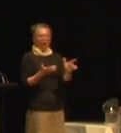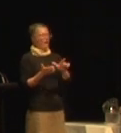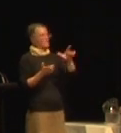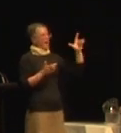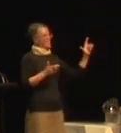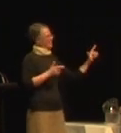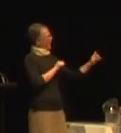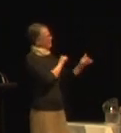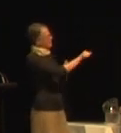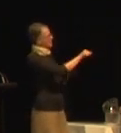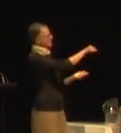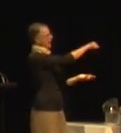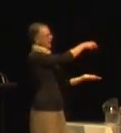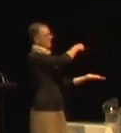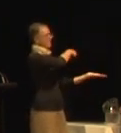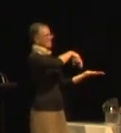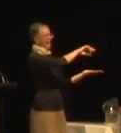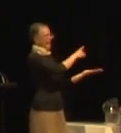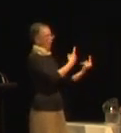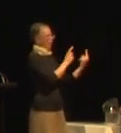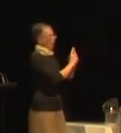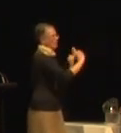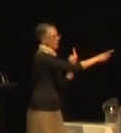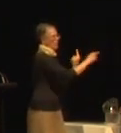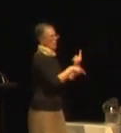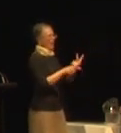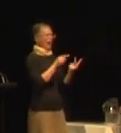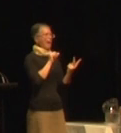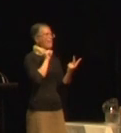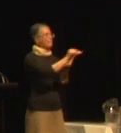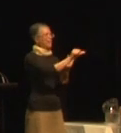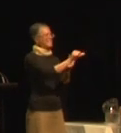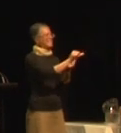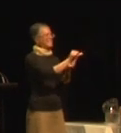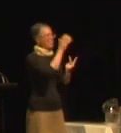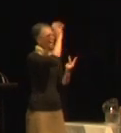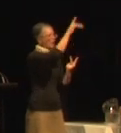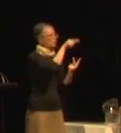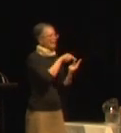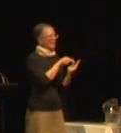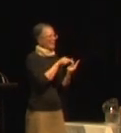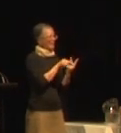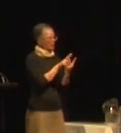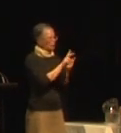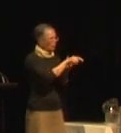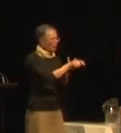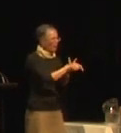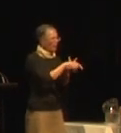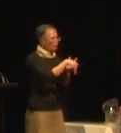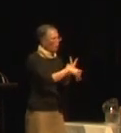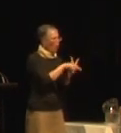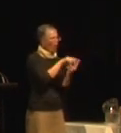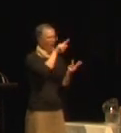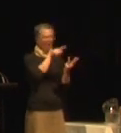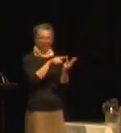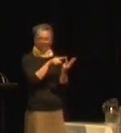in the city, there's one person walking in. Best pizza pies in the country, a couple people and a dog. Best pizza pies in the world,